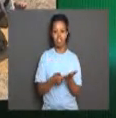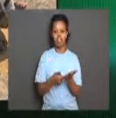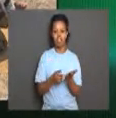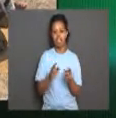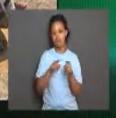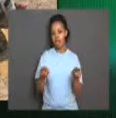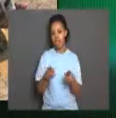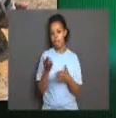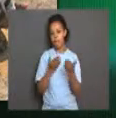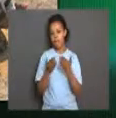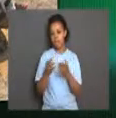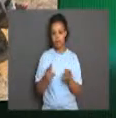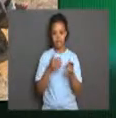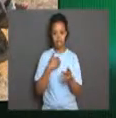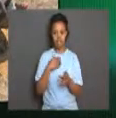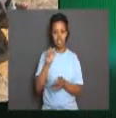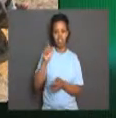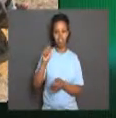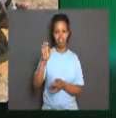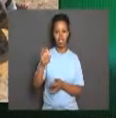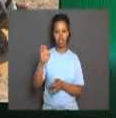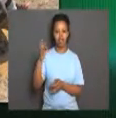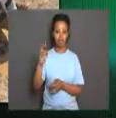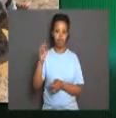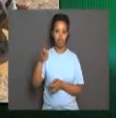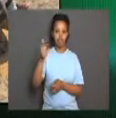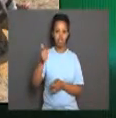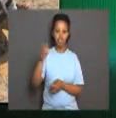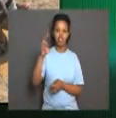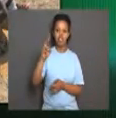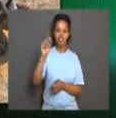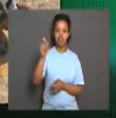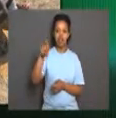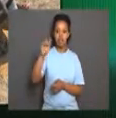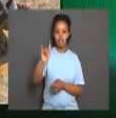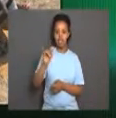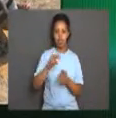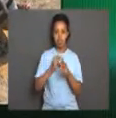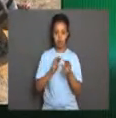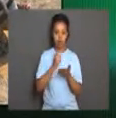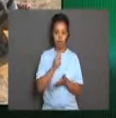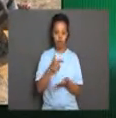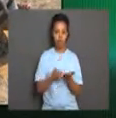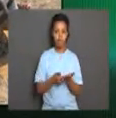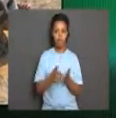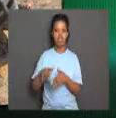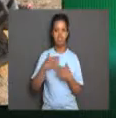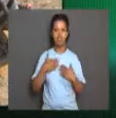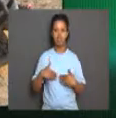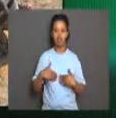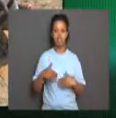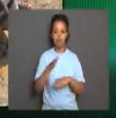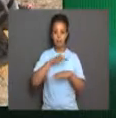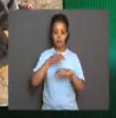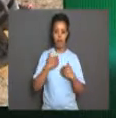to determine this. Stratigraphy states that sedimentary rock is laid down in